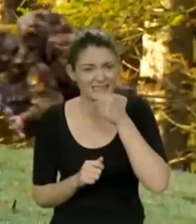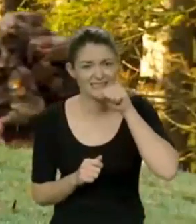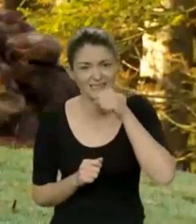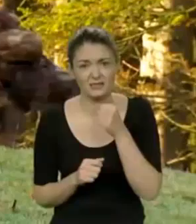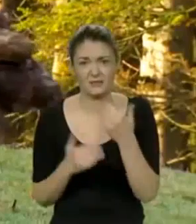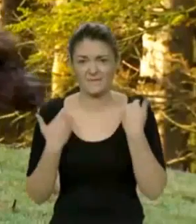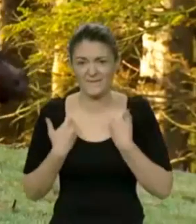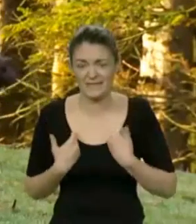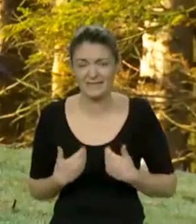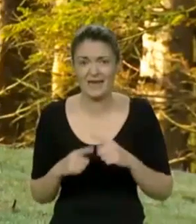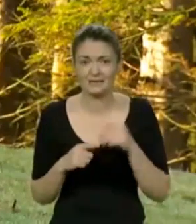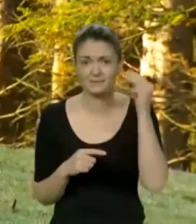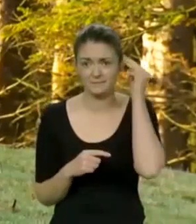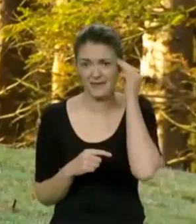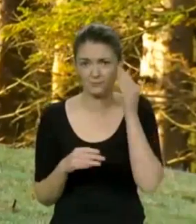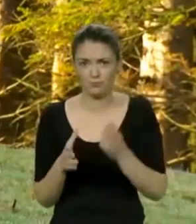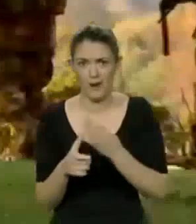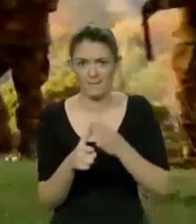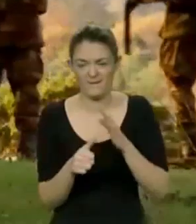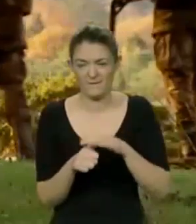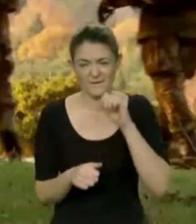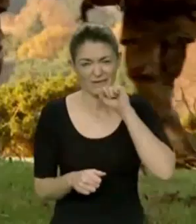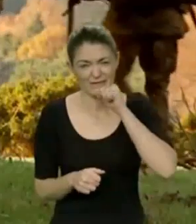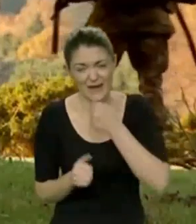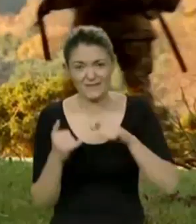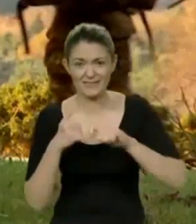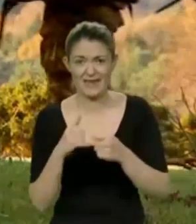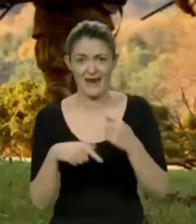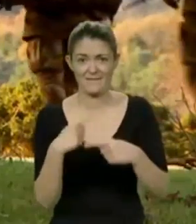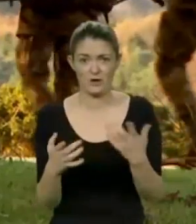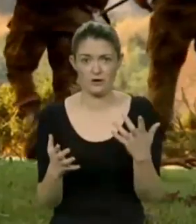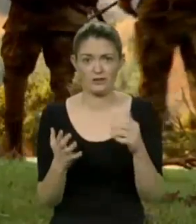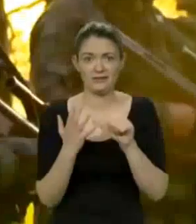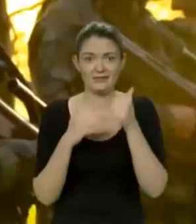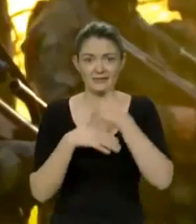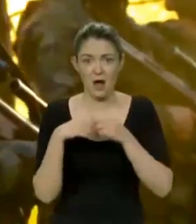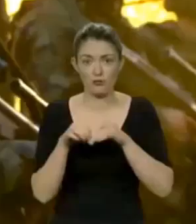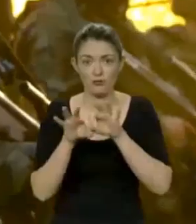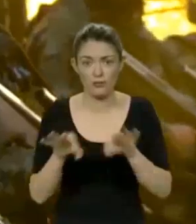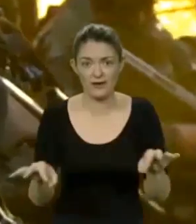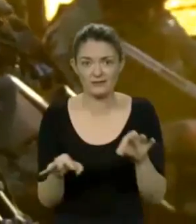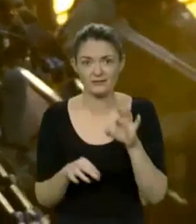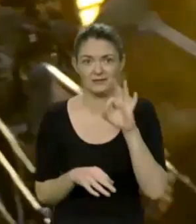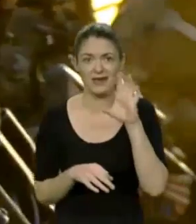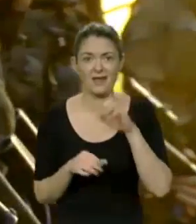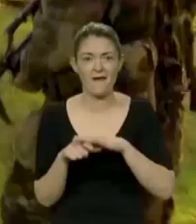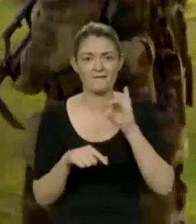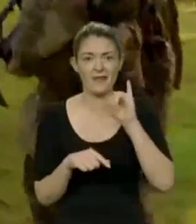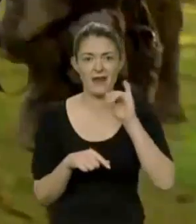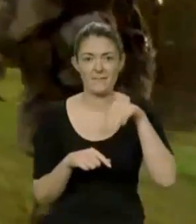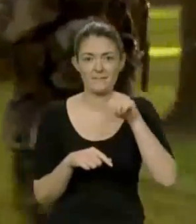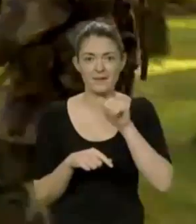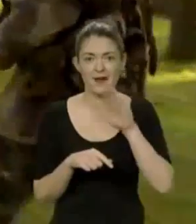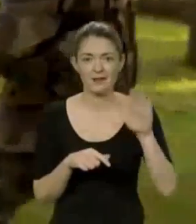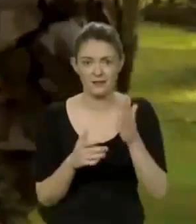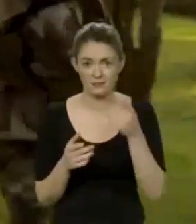must be physically and mentally prepared for their toughest test yet. 6 days on the ground in the Glen of Imal. The proving ground that will